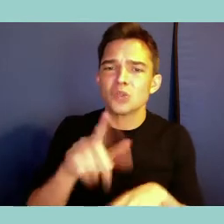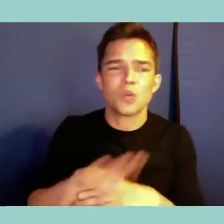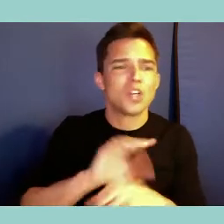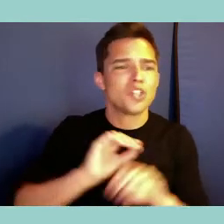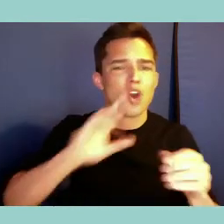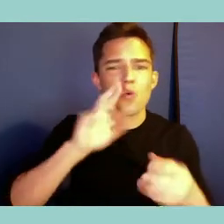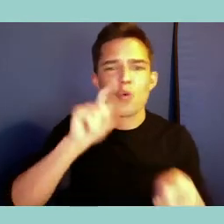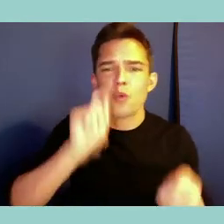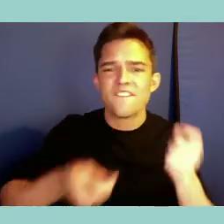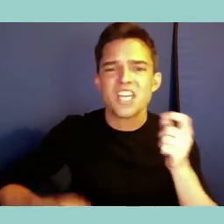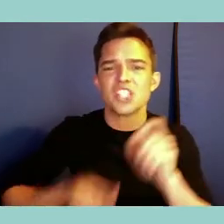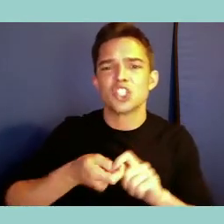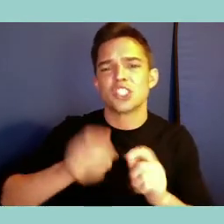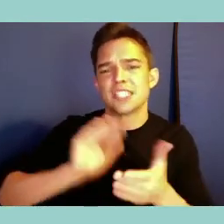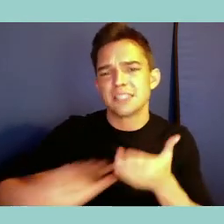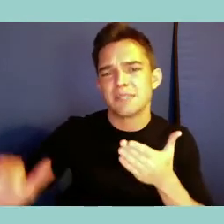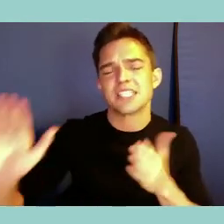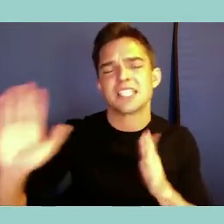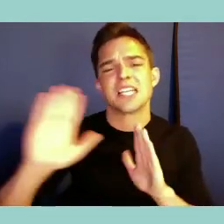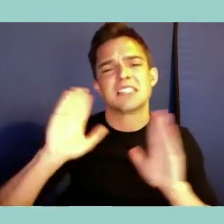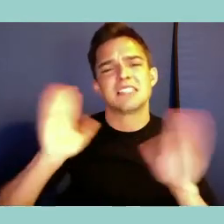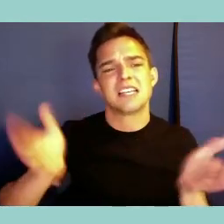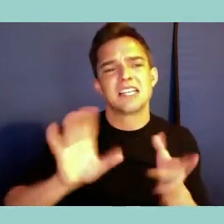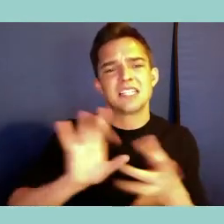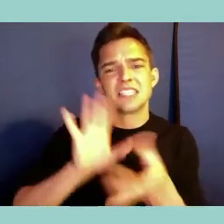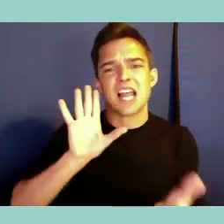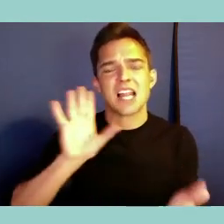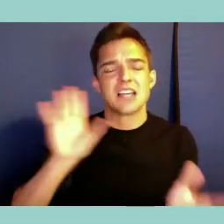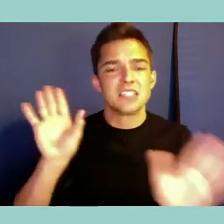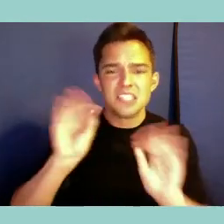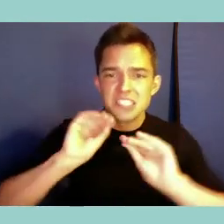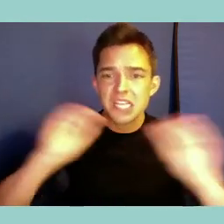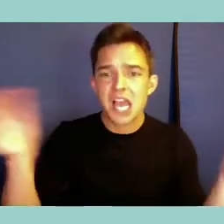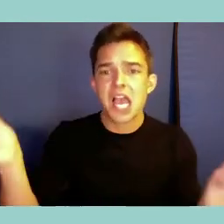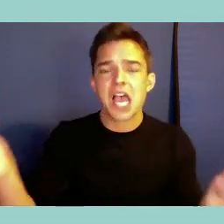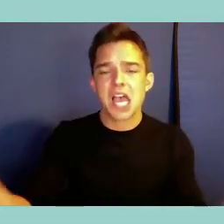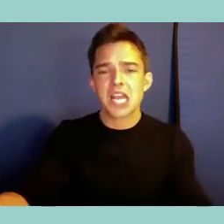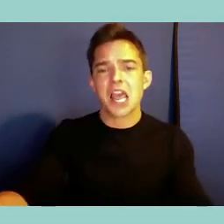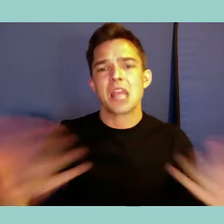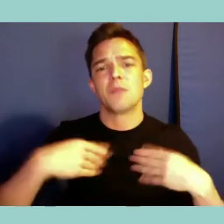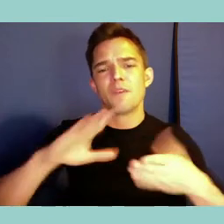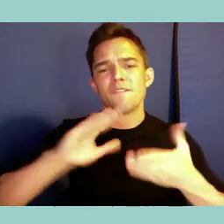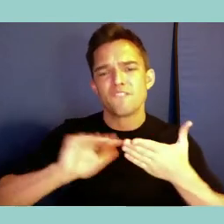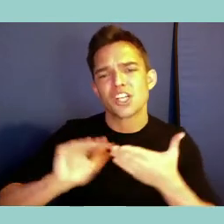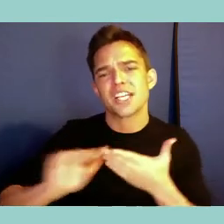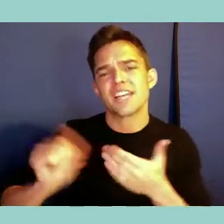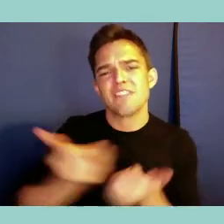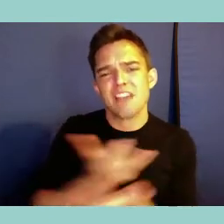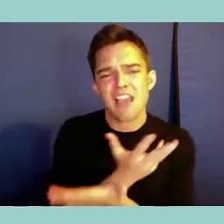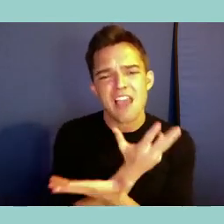no revenge dismissed, disallowed to you. We'll forgive everything.